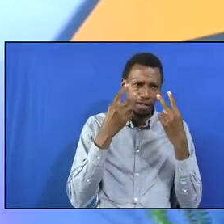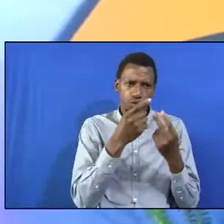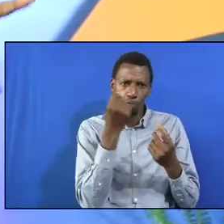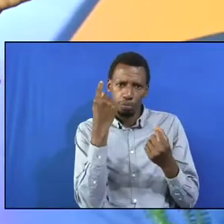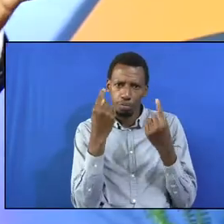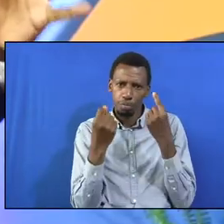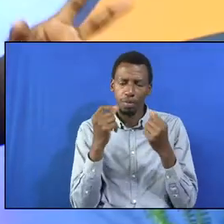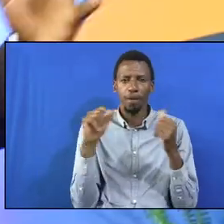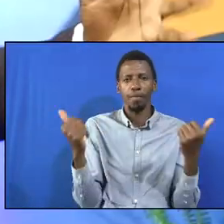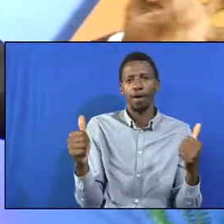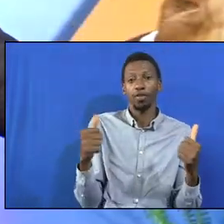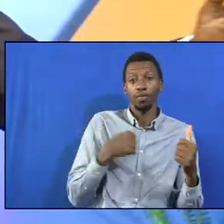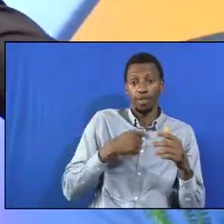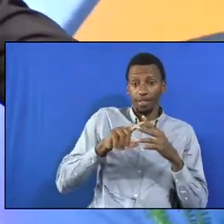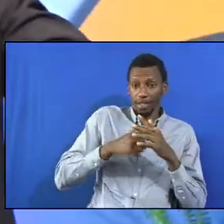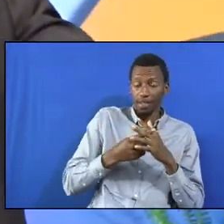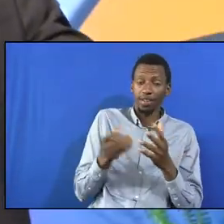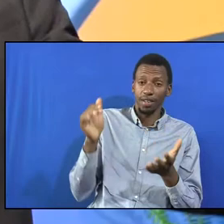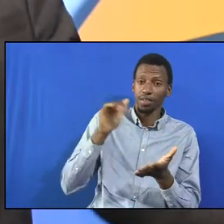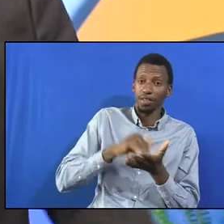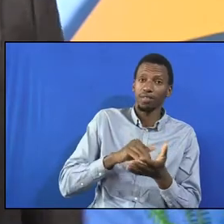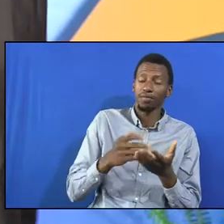I'm beginning. Don't worry. I'm beginning.